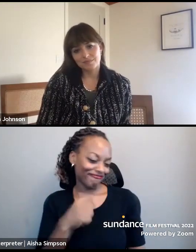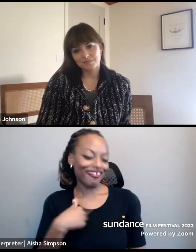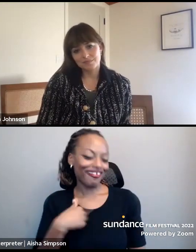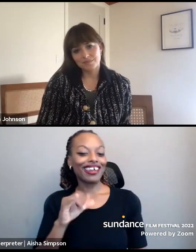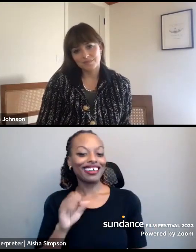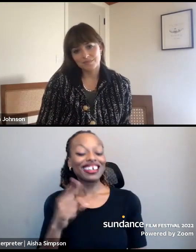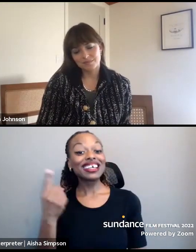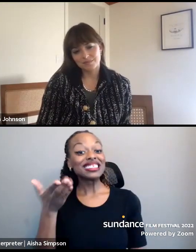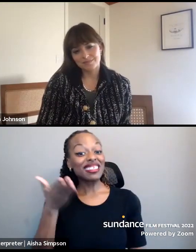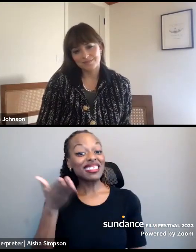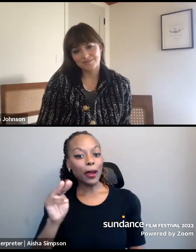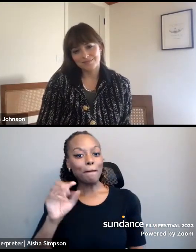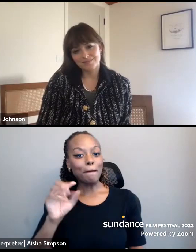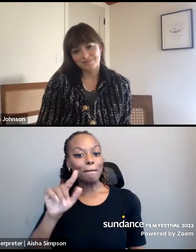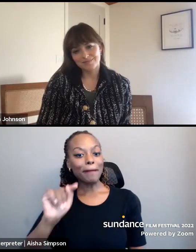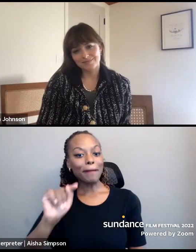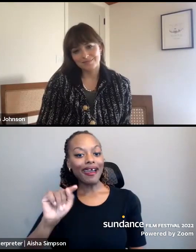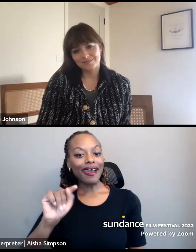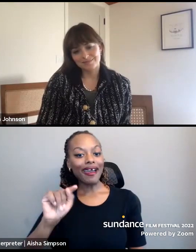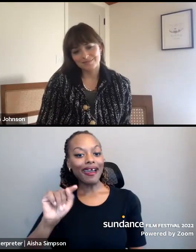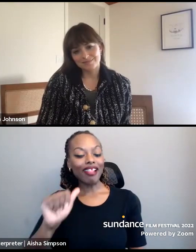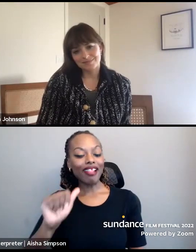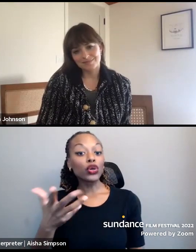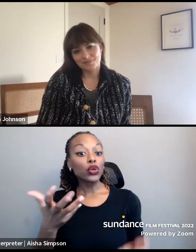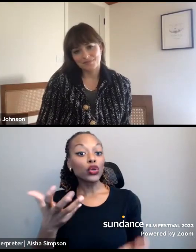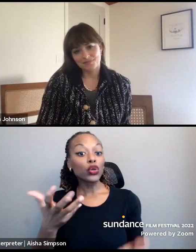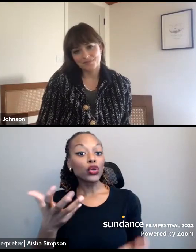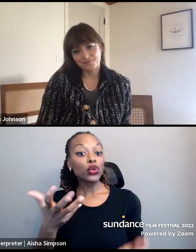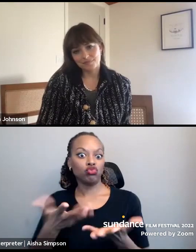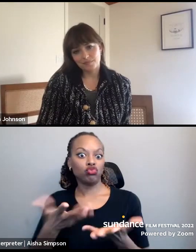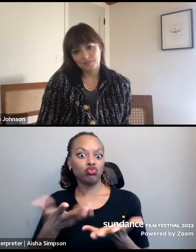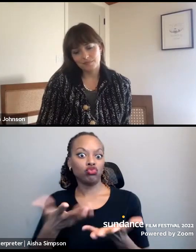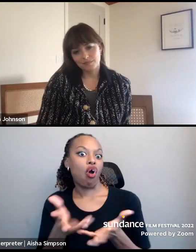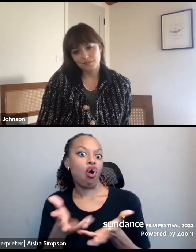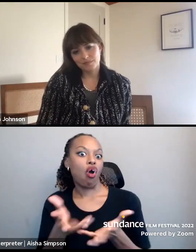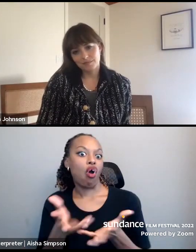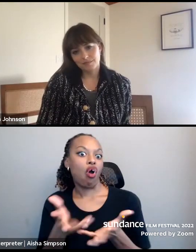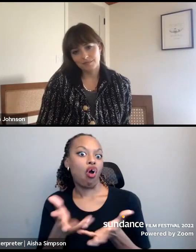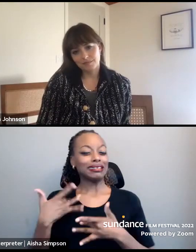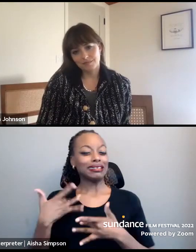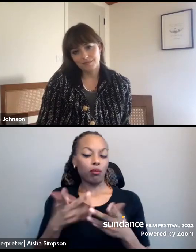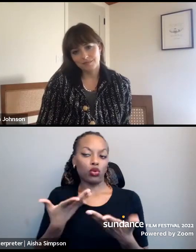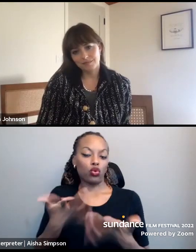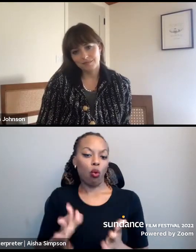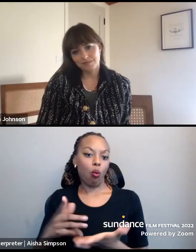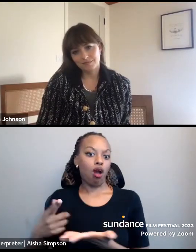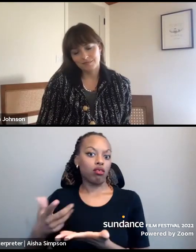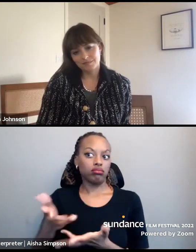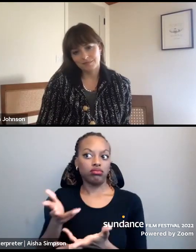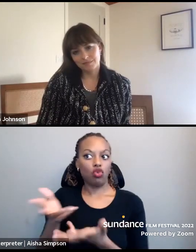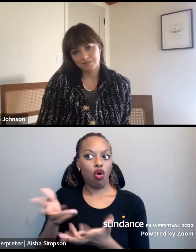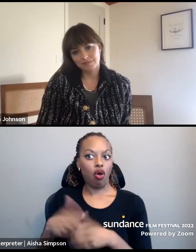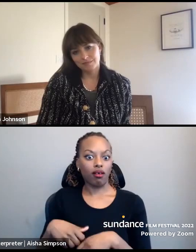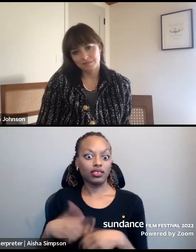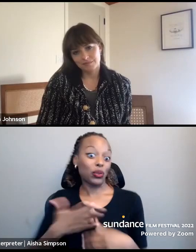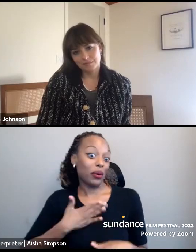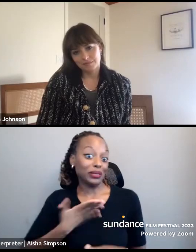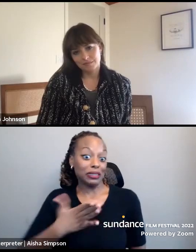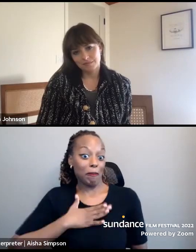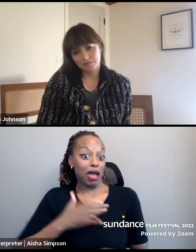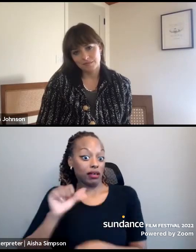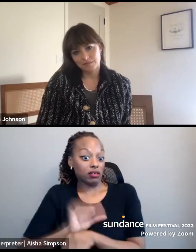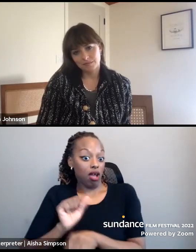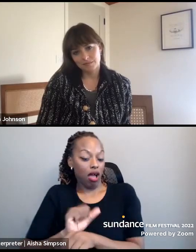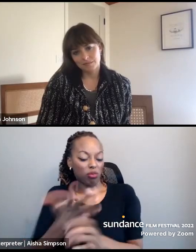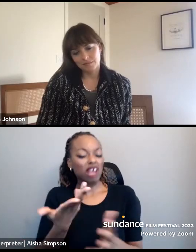Met Gala, you want to just talk. And a lot of times people don't want to talk. So I was happy that it was my job, because it gave me a reason to be like, let's just talk. You know